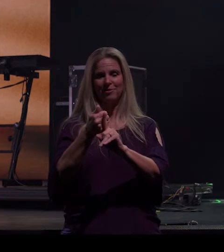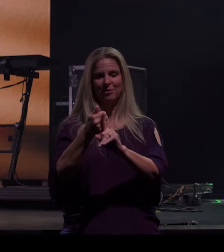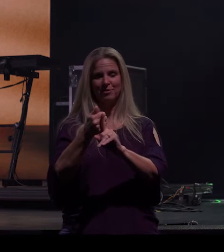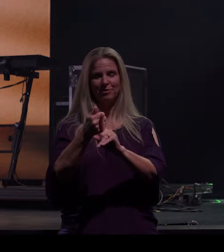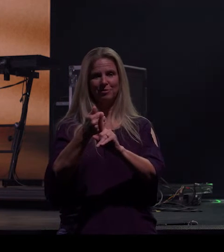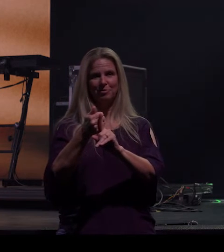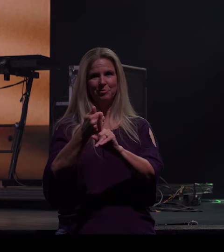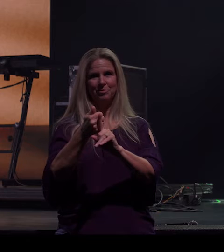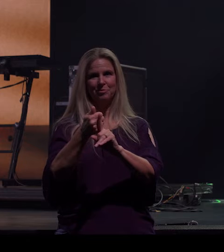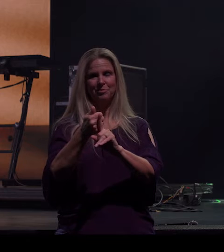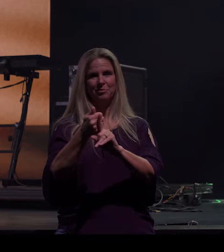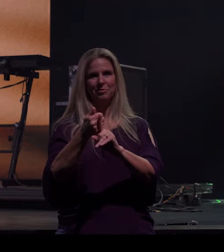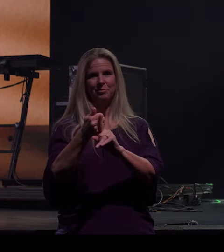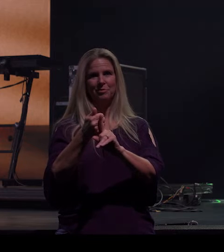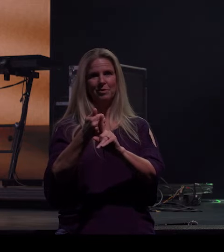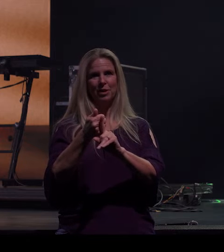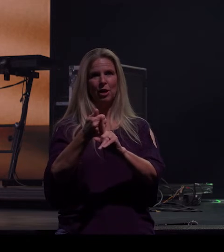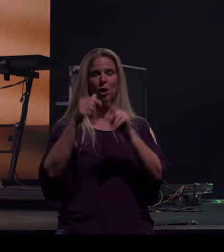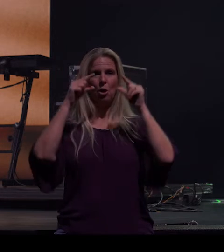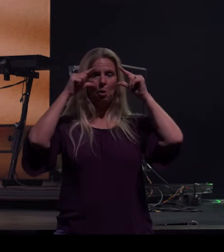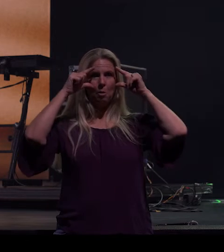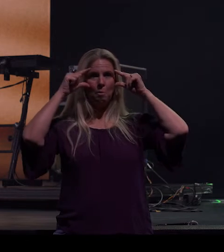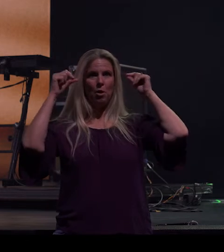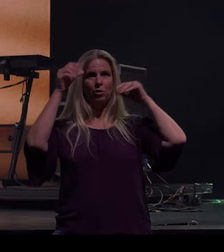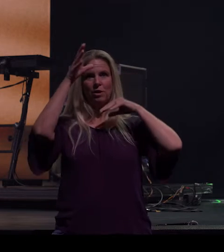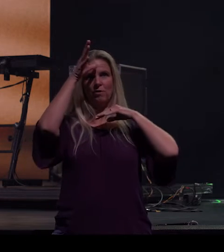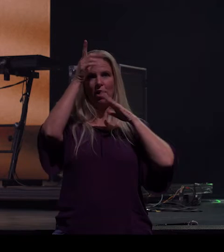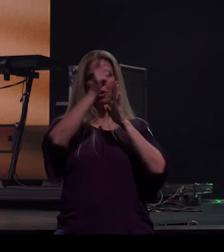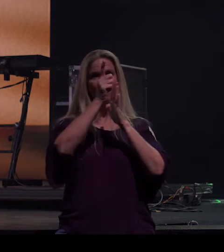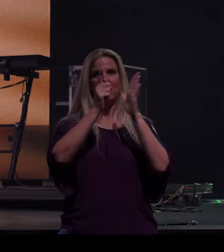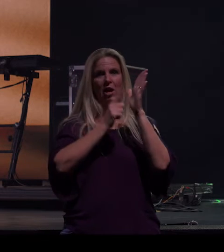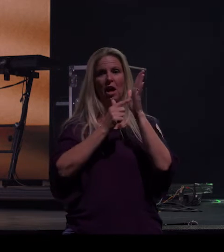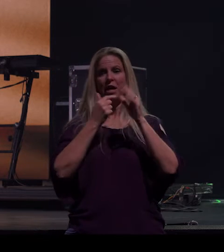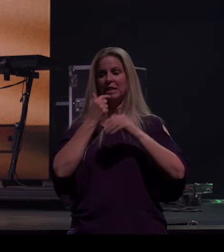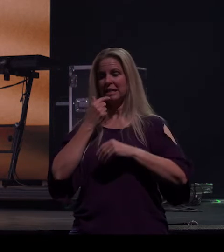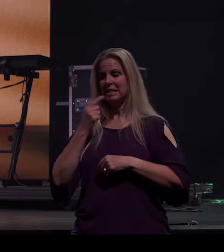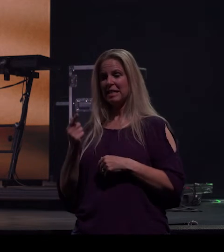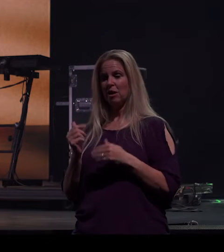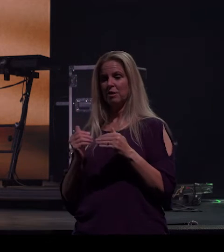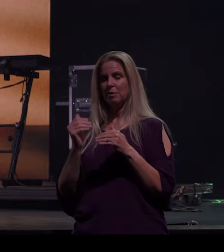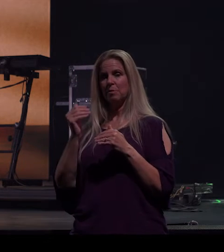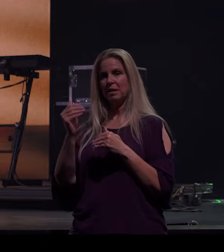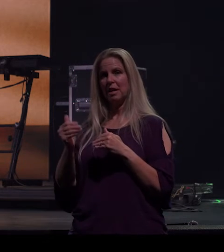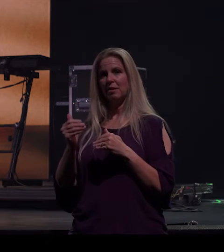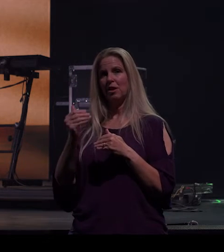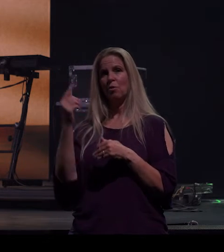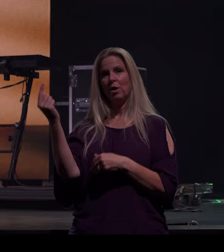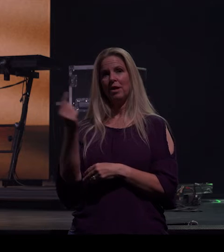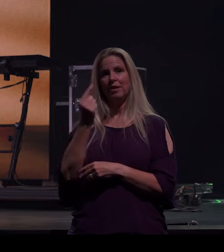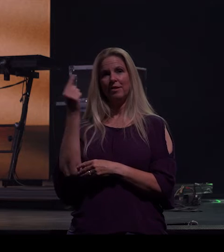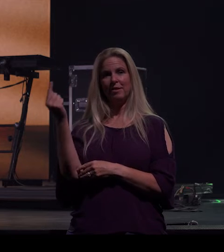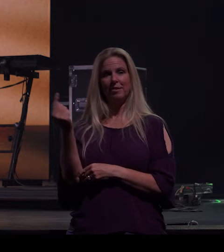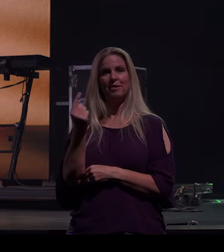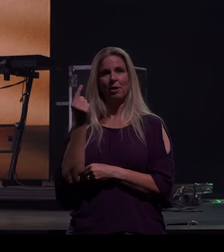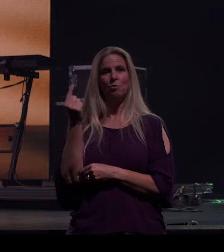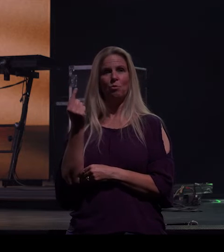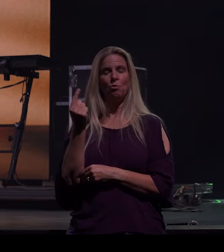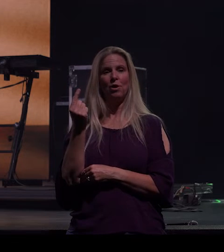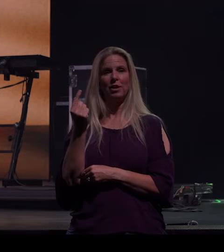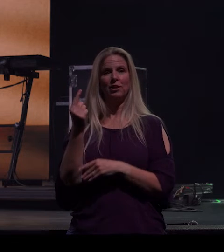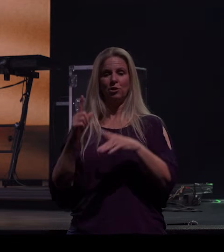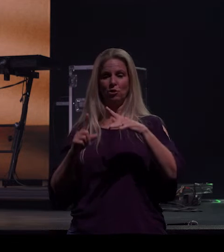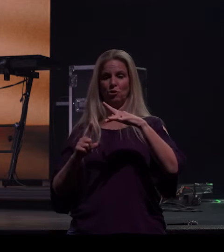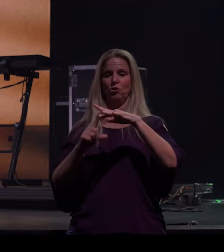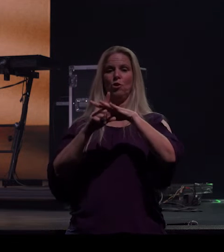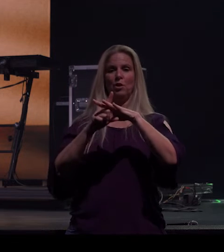why what Moses' father-in-law says to him next is what someone came here this weekend to hear.